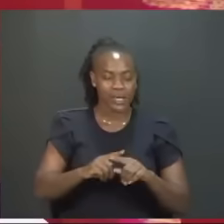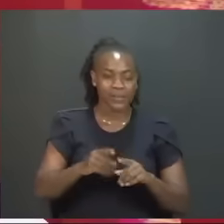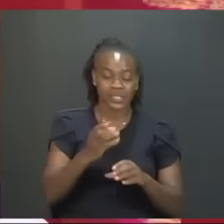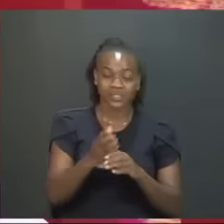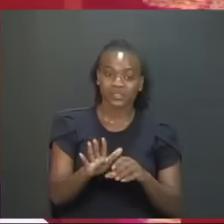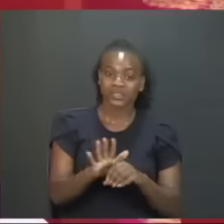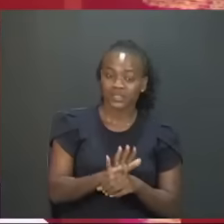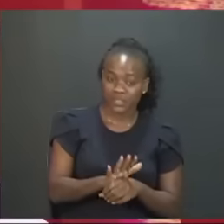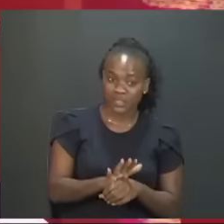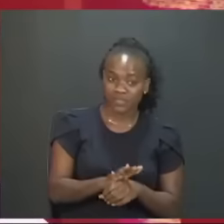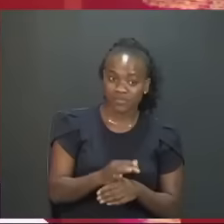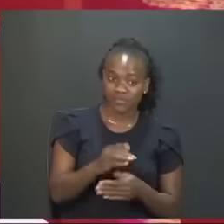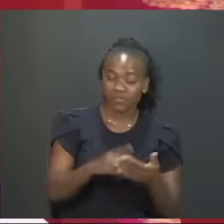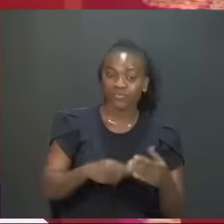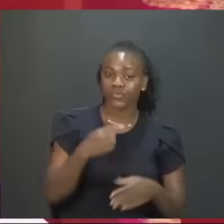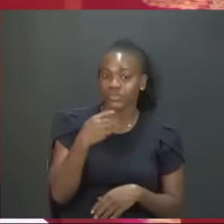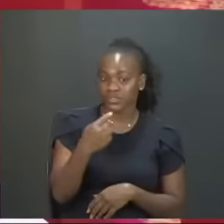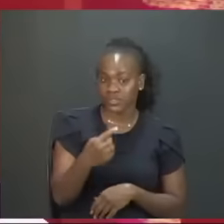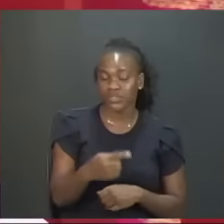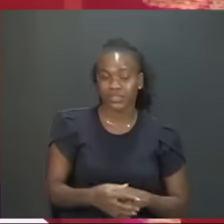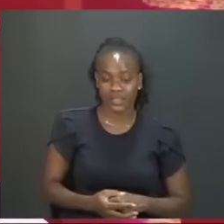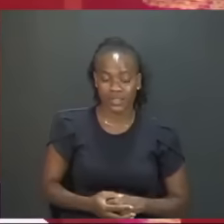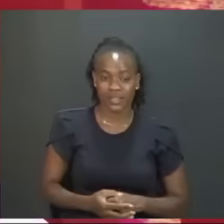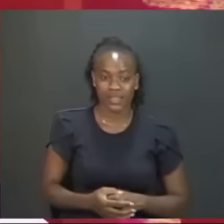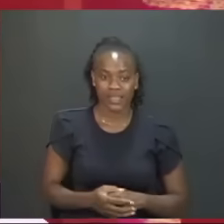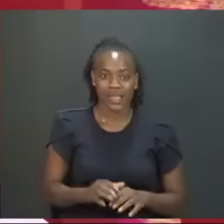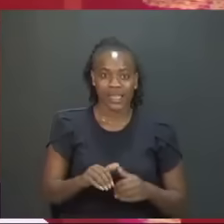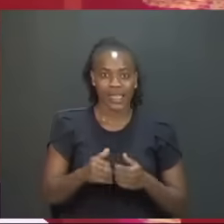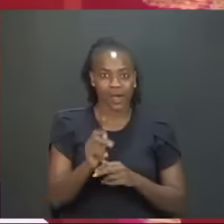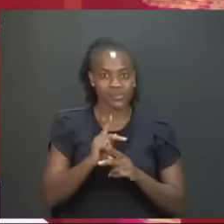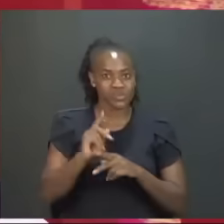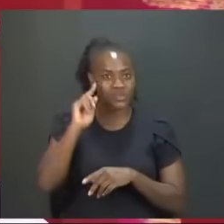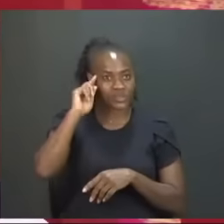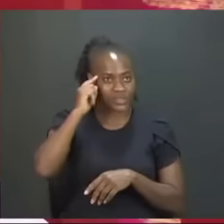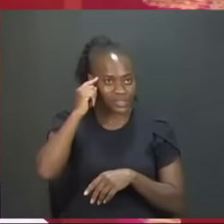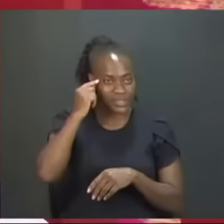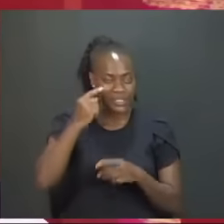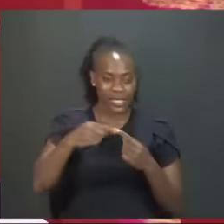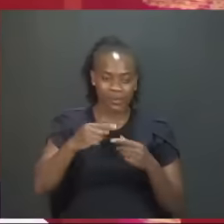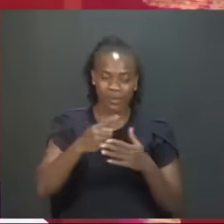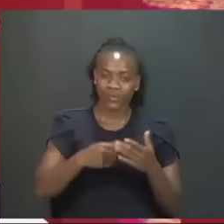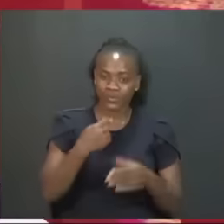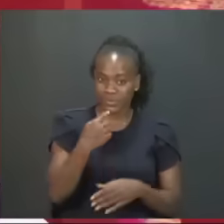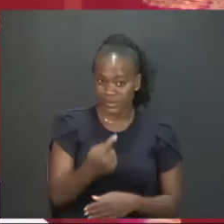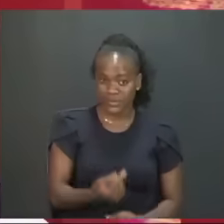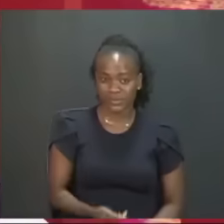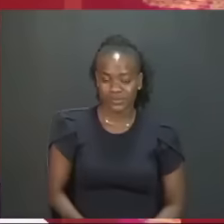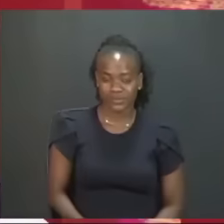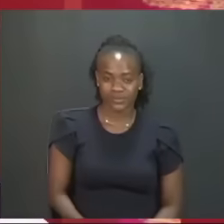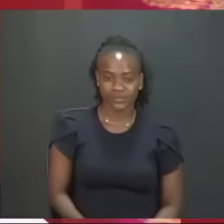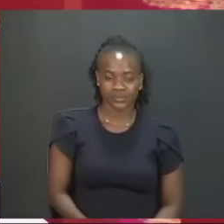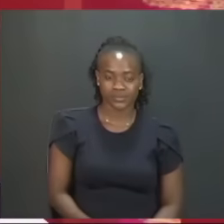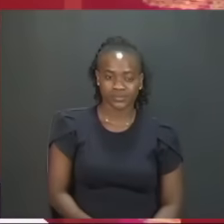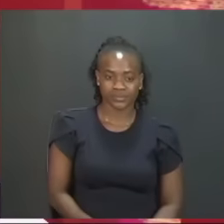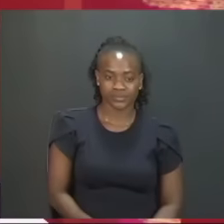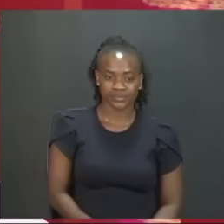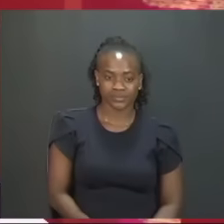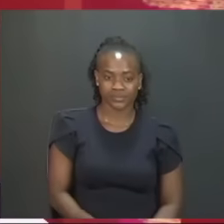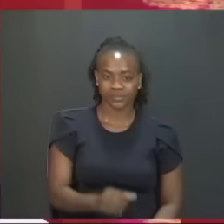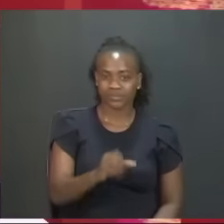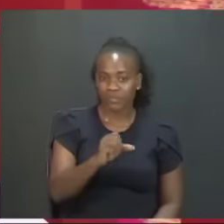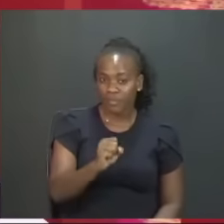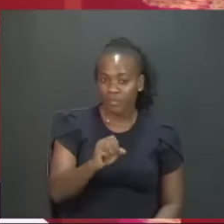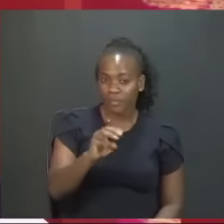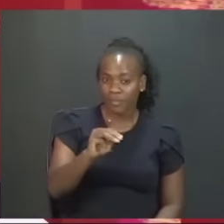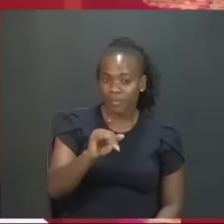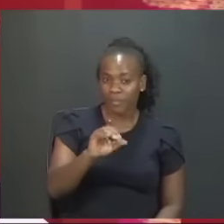careful what we say and how people will interpret it out there. Microphones in committee